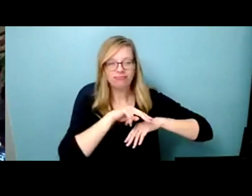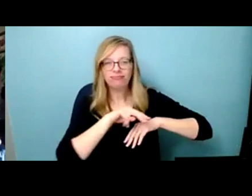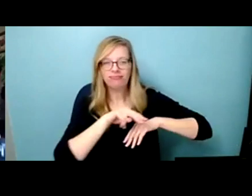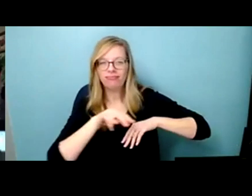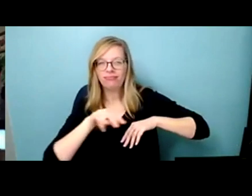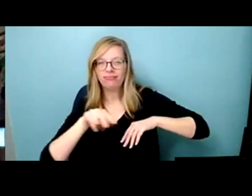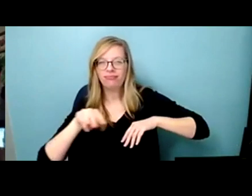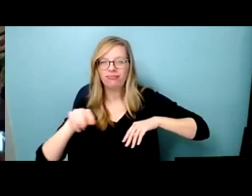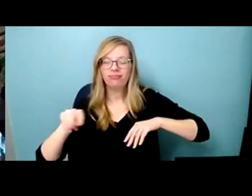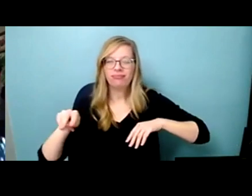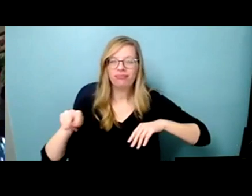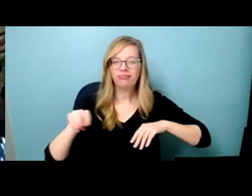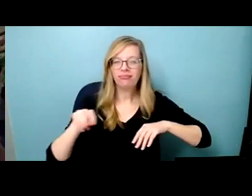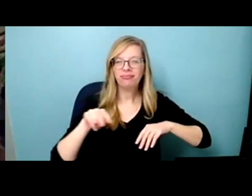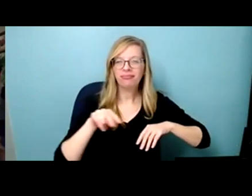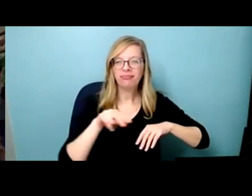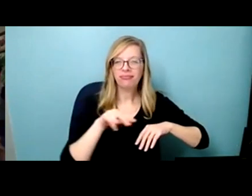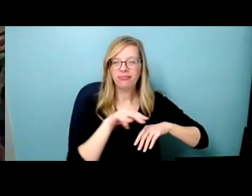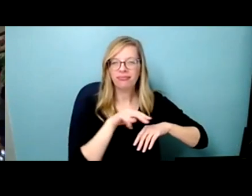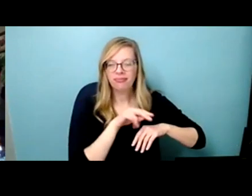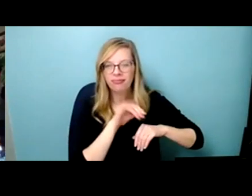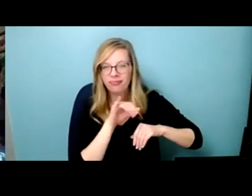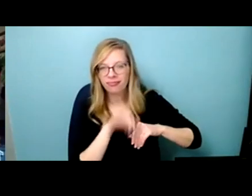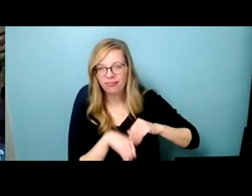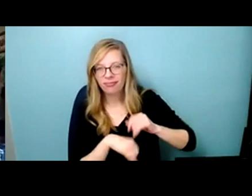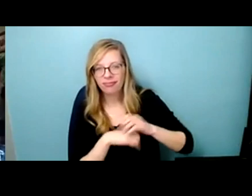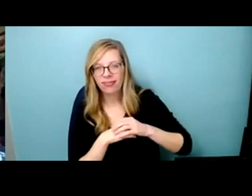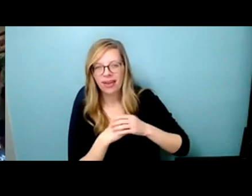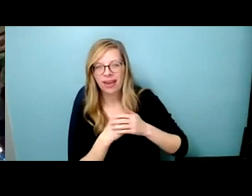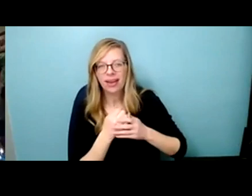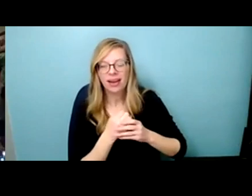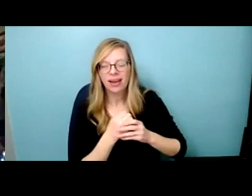shore, there could be